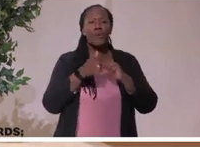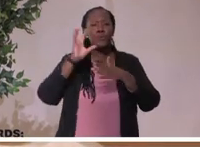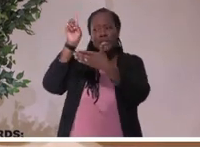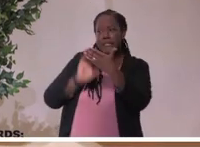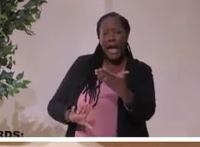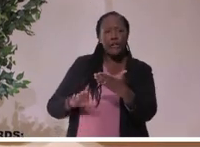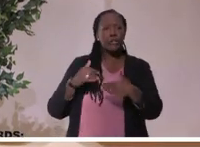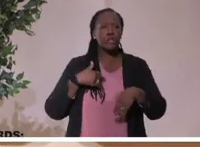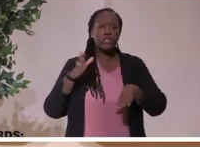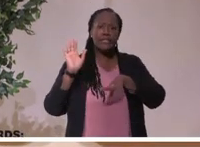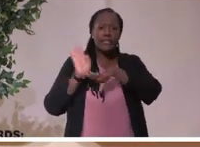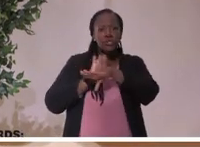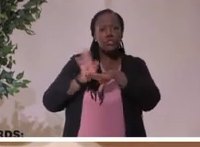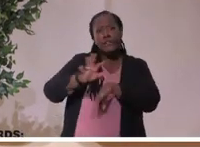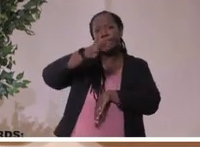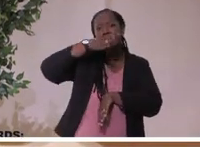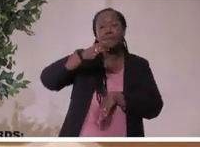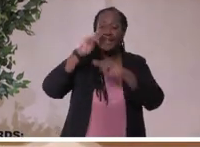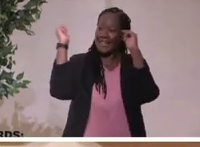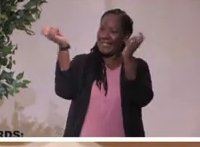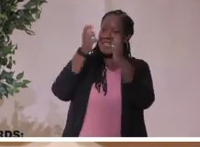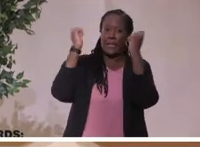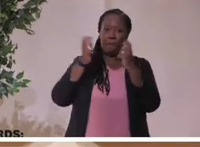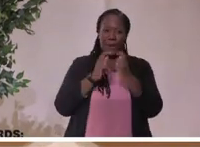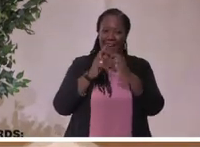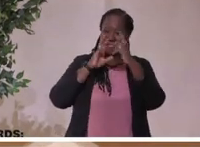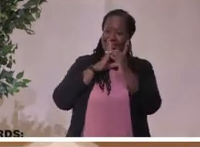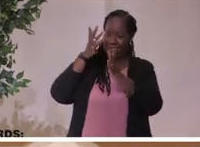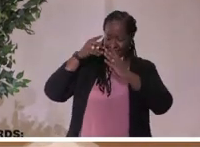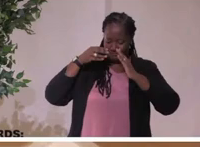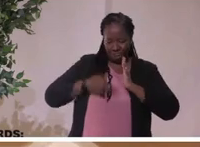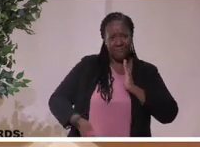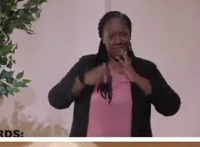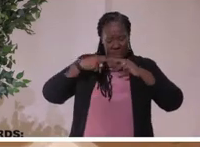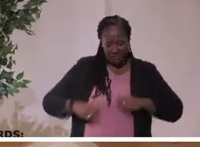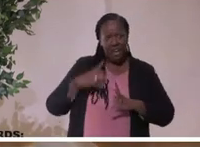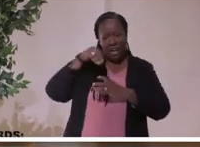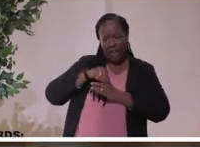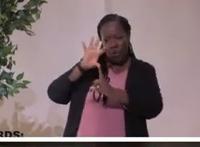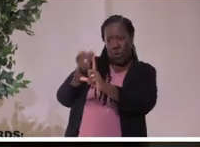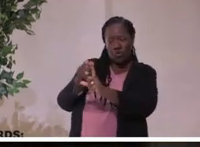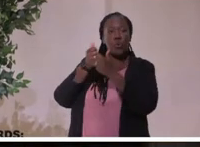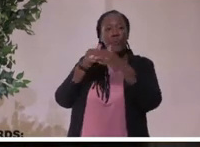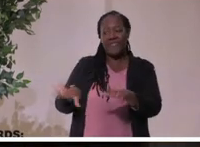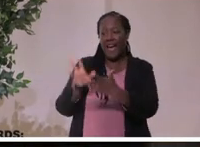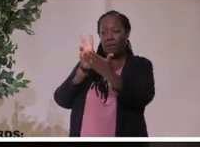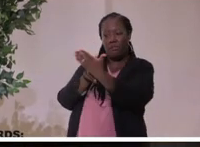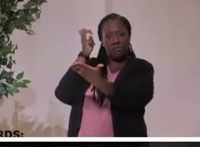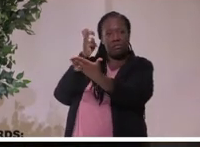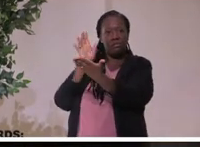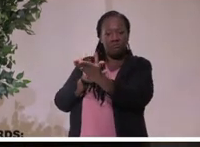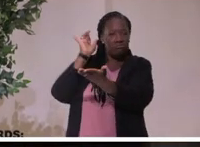experts celebrate the authenticity of cultures without appropriating? And this is open up to everyone,